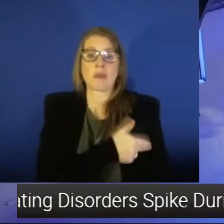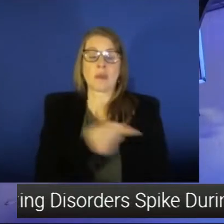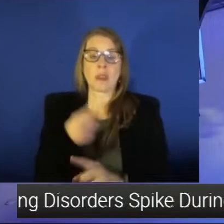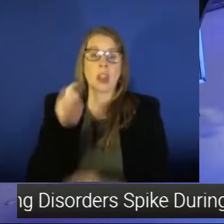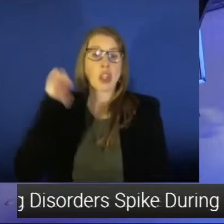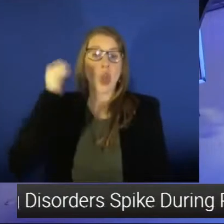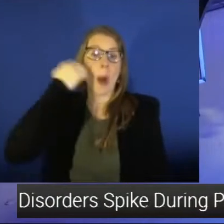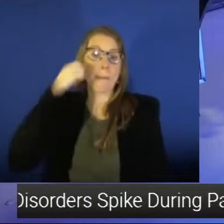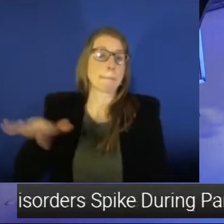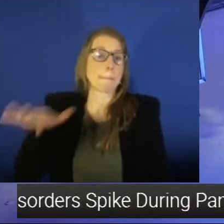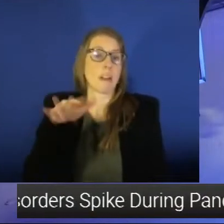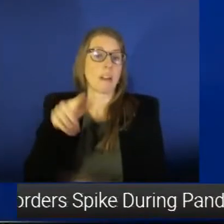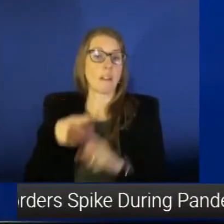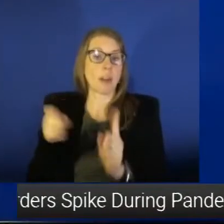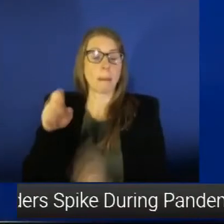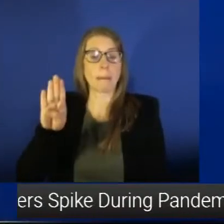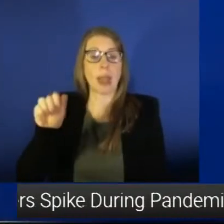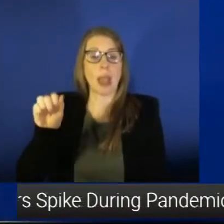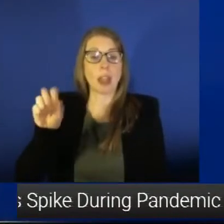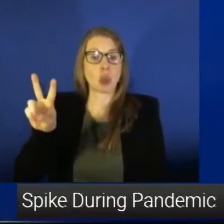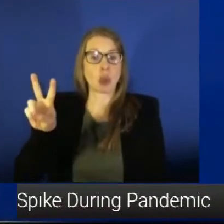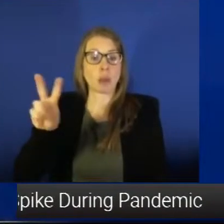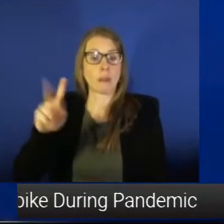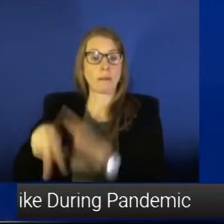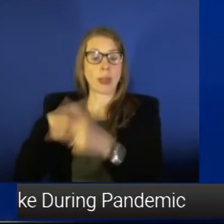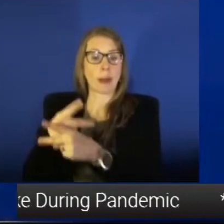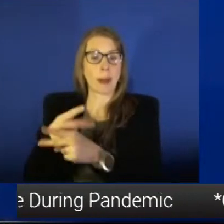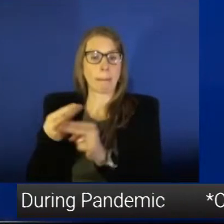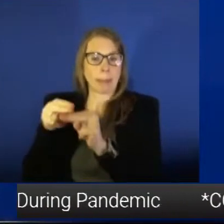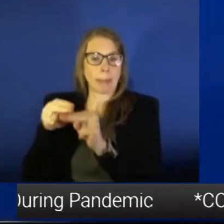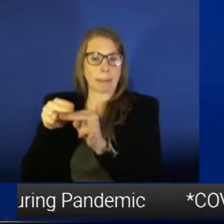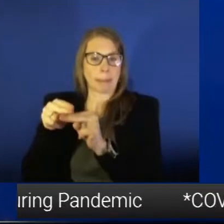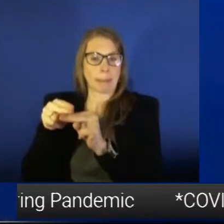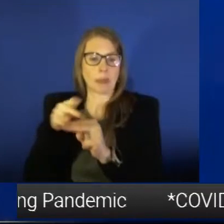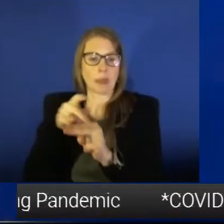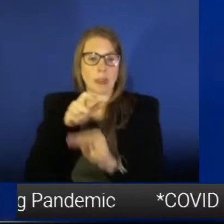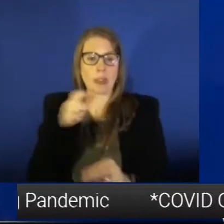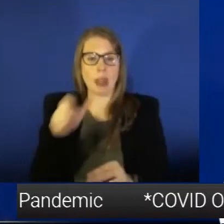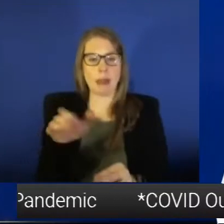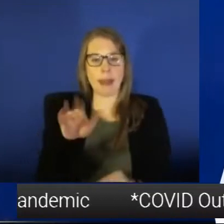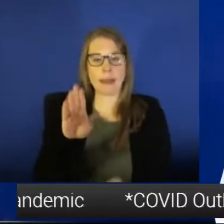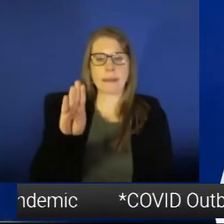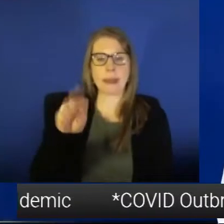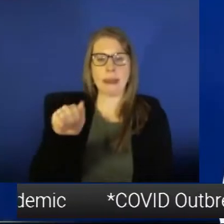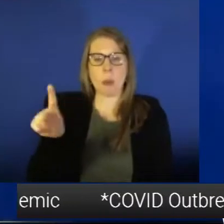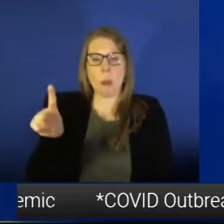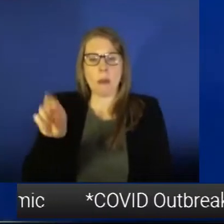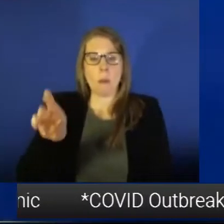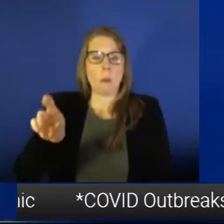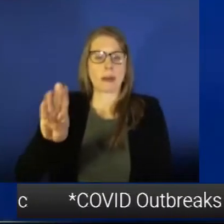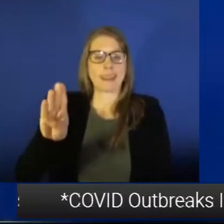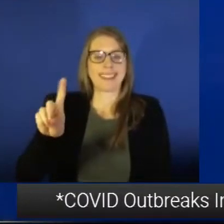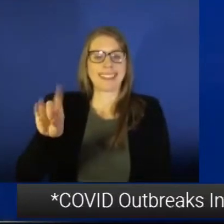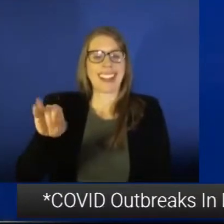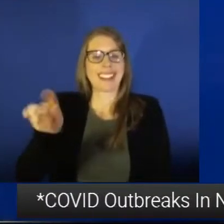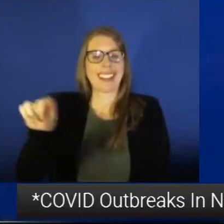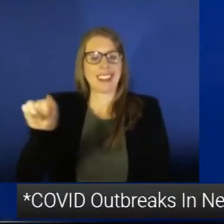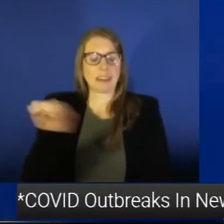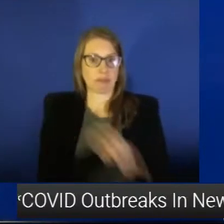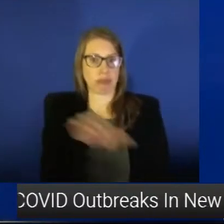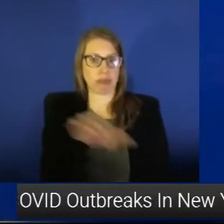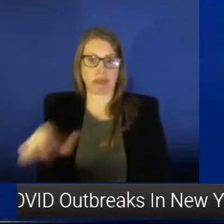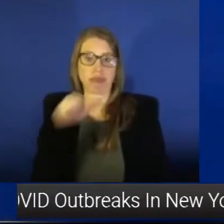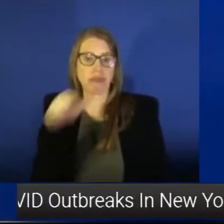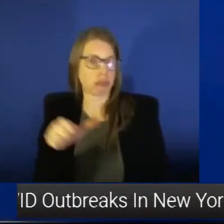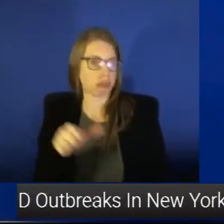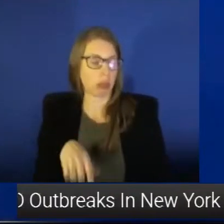BA2 variant. There is a little bit of a bump, not like we saw with BA1 and not like we saw with the Delta variant. But again, coming back to the information coming